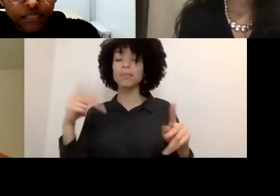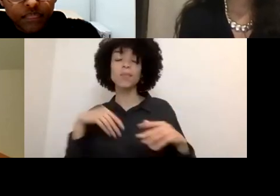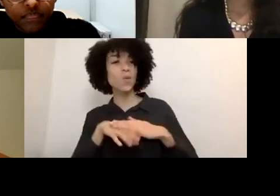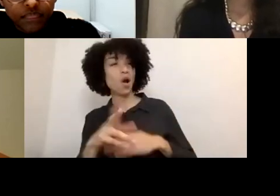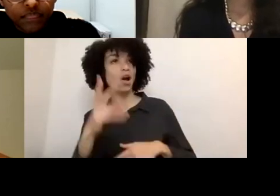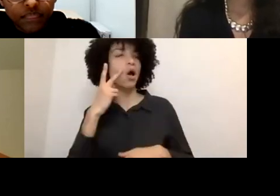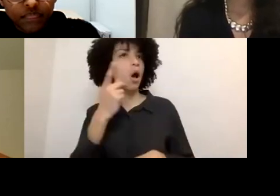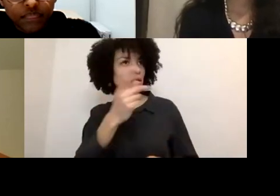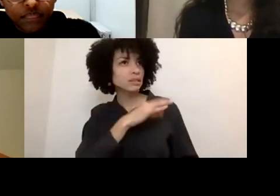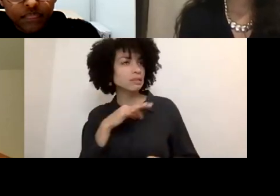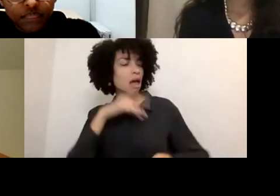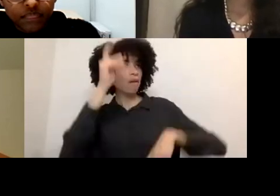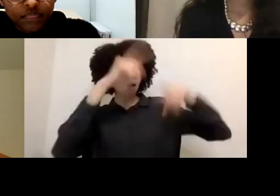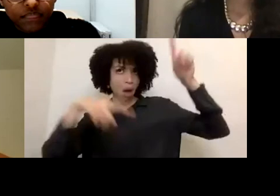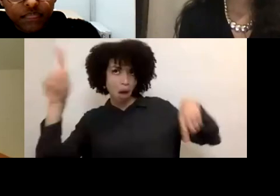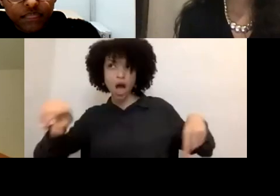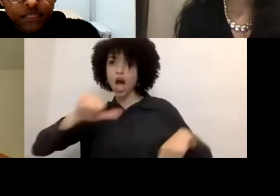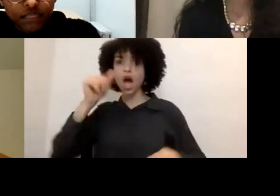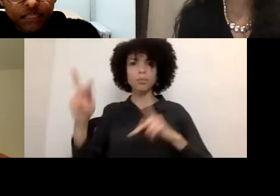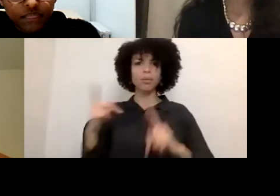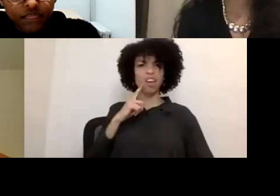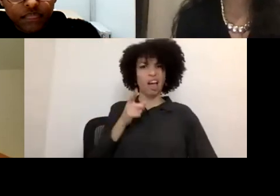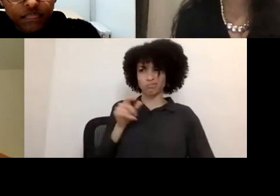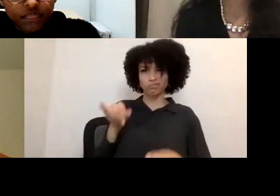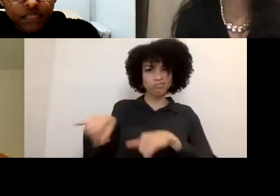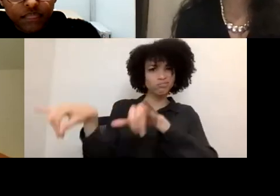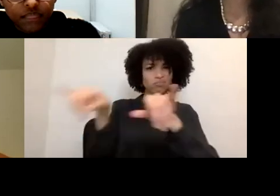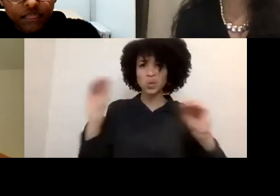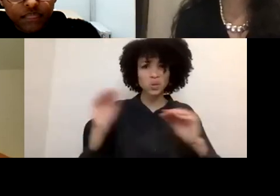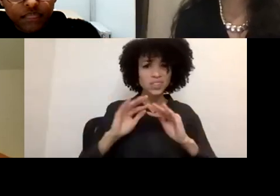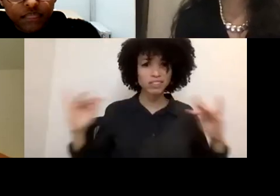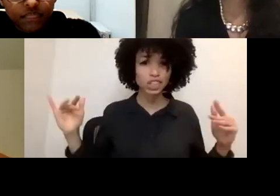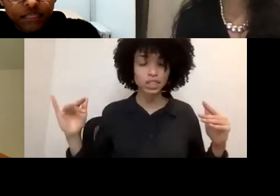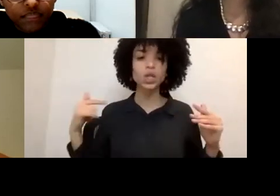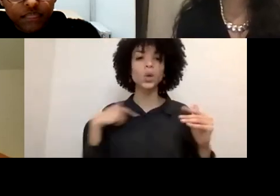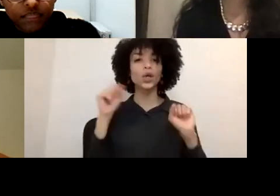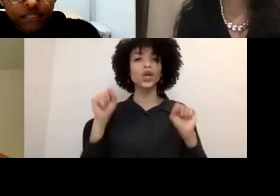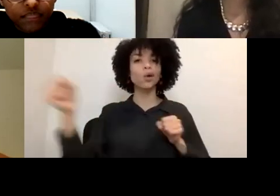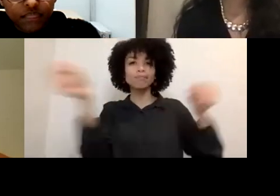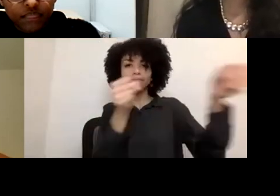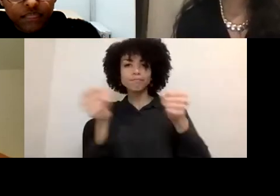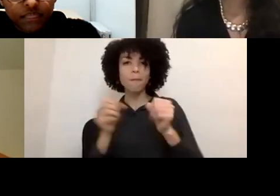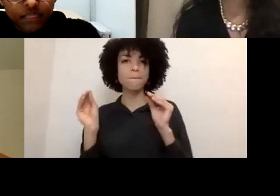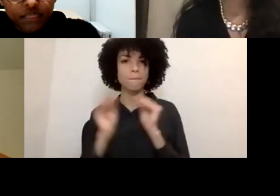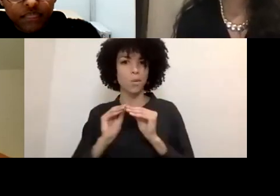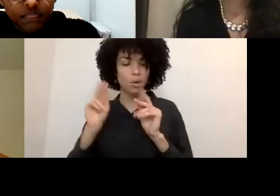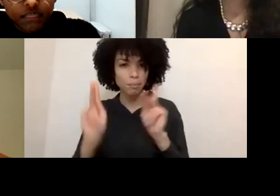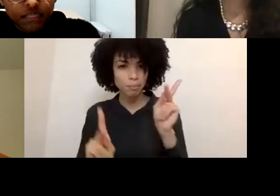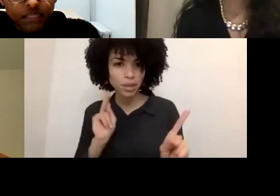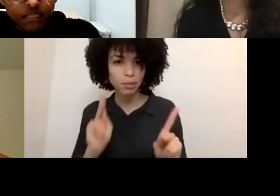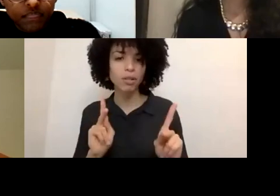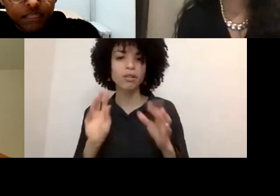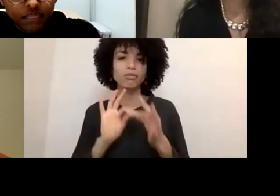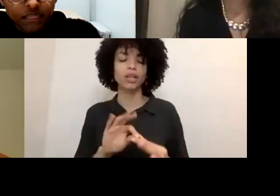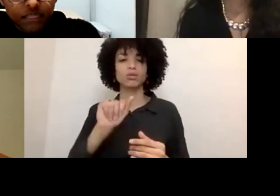diverse. Other Arabs might think we're not diverse at all. We could be more representational of the Arab American community as it exists in the